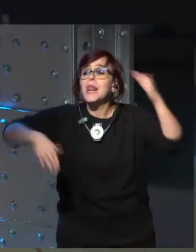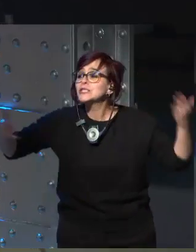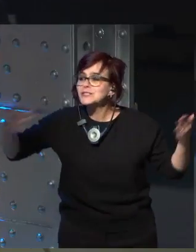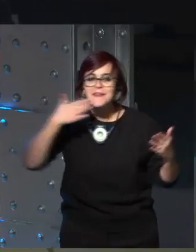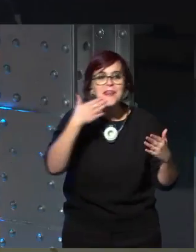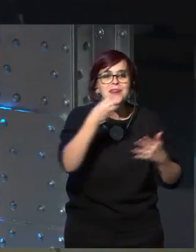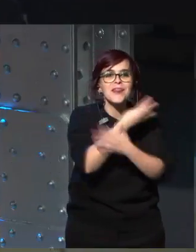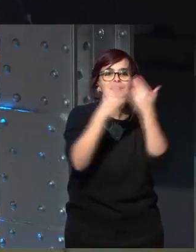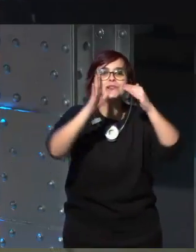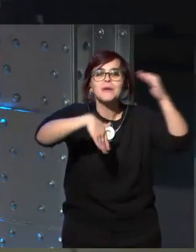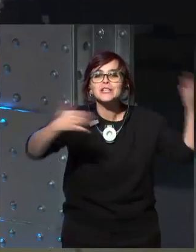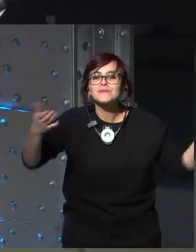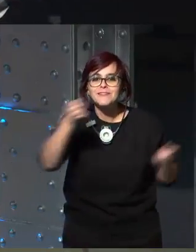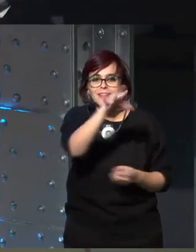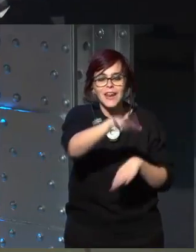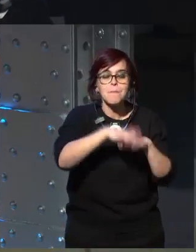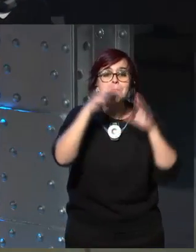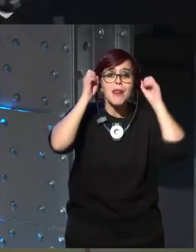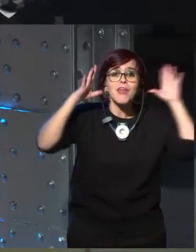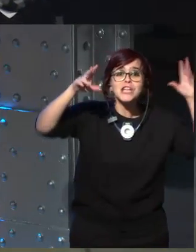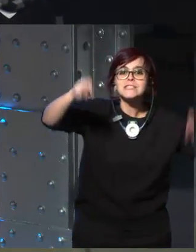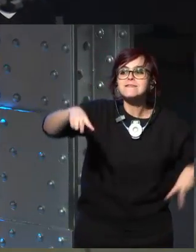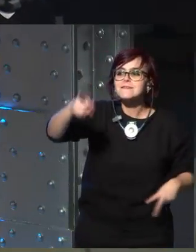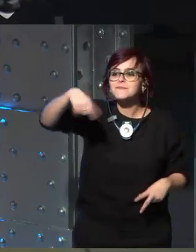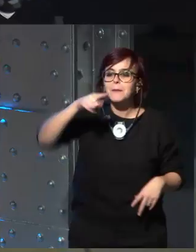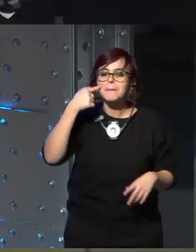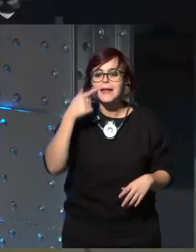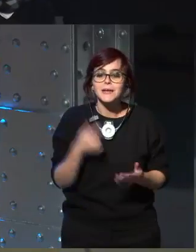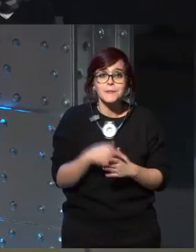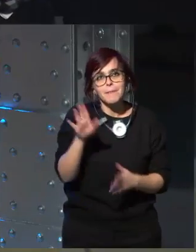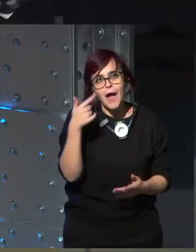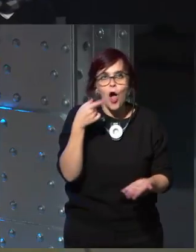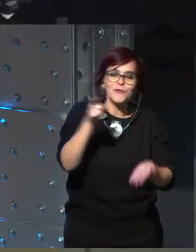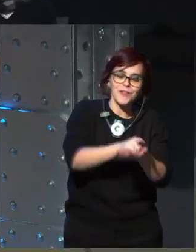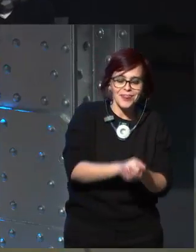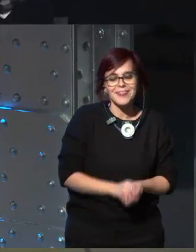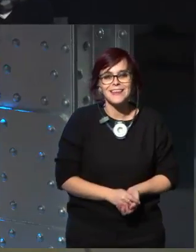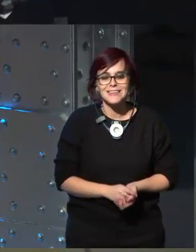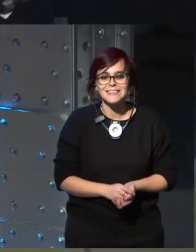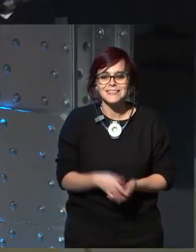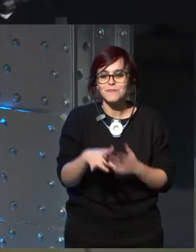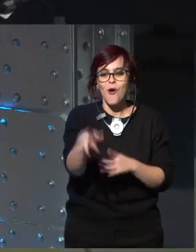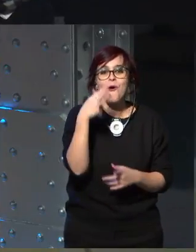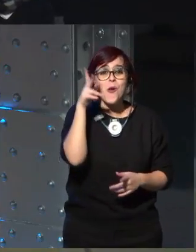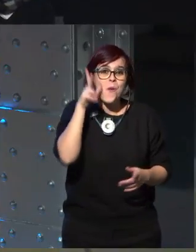18, please. Anyone under 18 who is not one of our Martians? Well, I'll ask you if I have